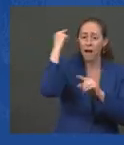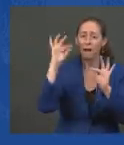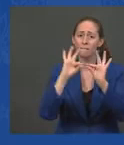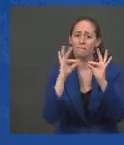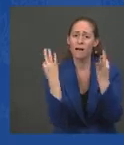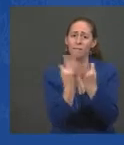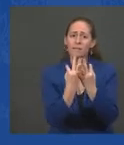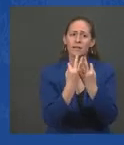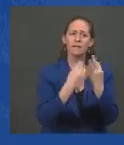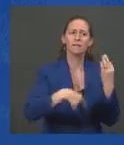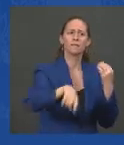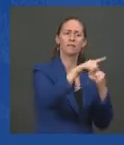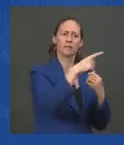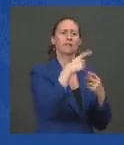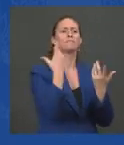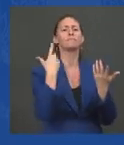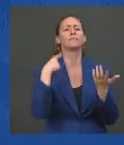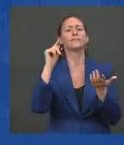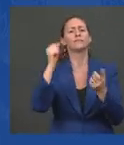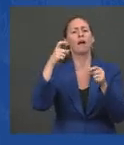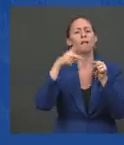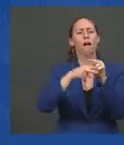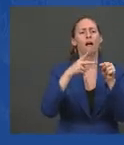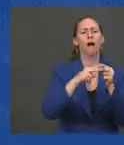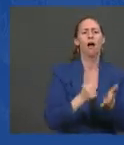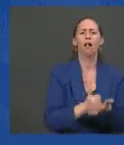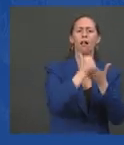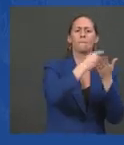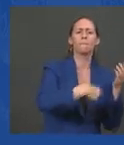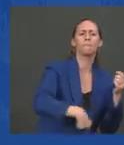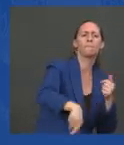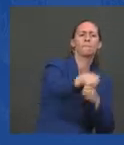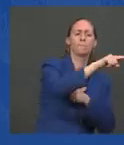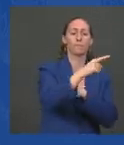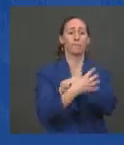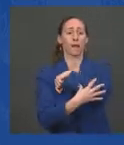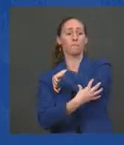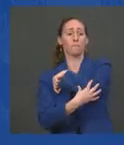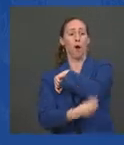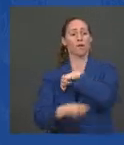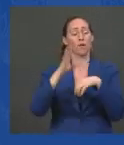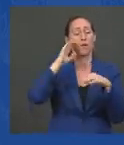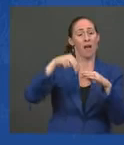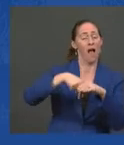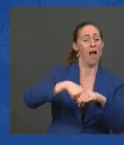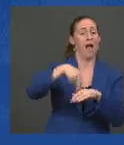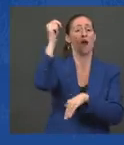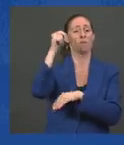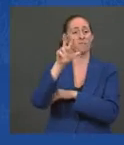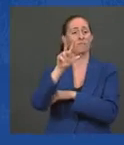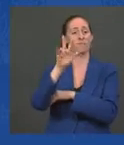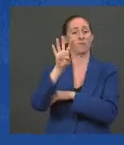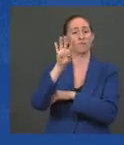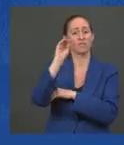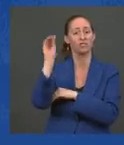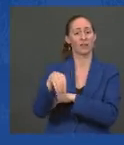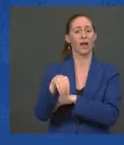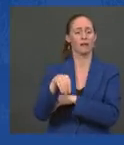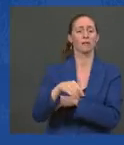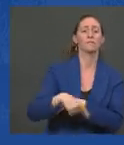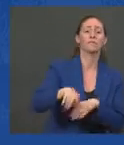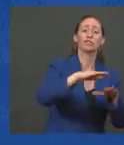tax cuts that will reduce black poverty by 34%, black child poverty by more than